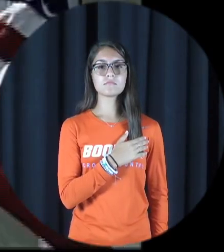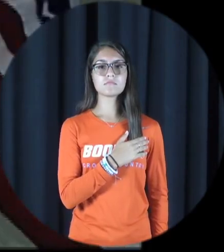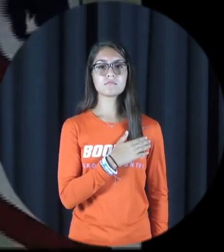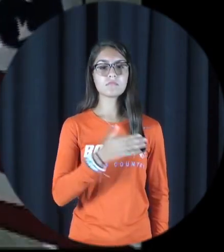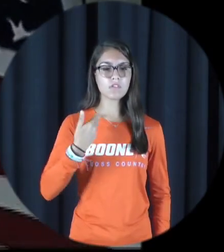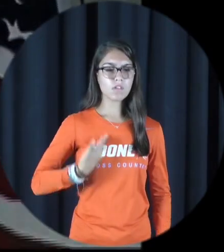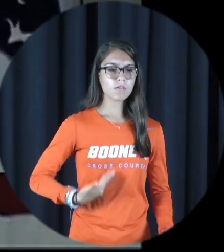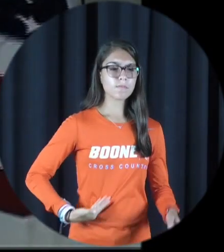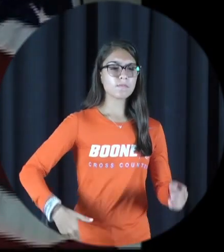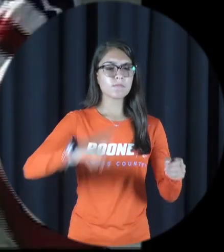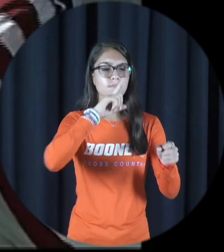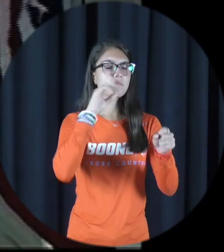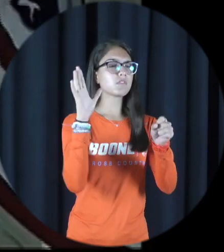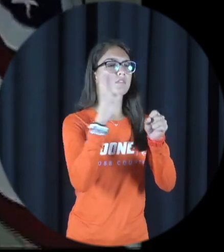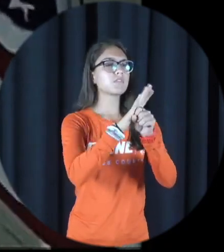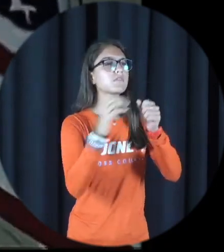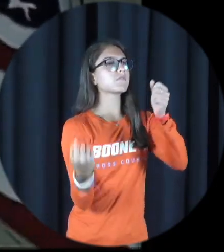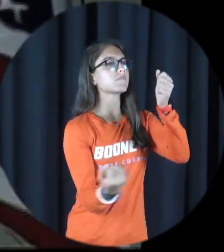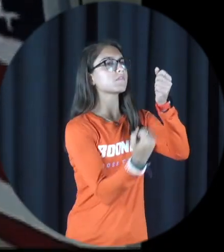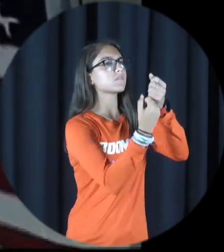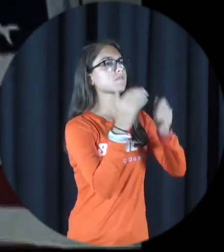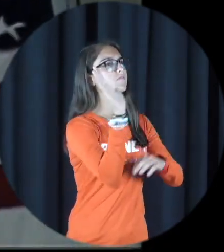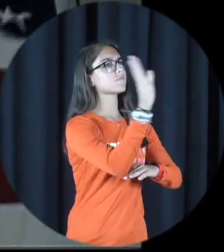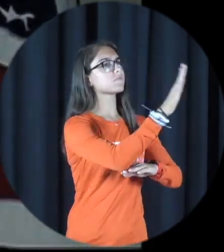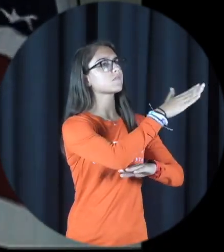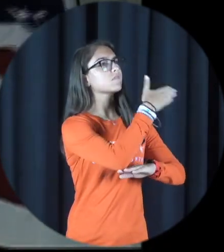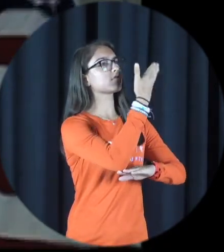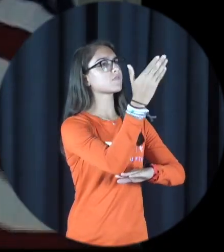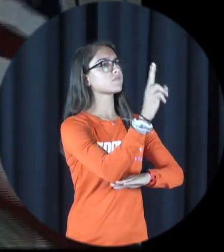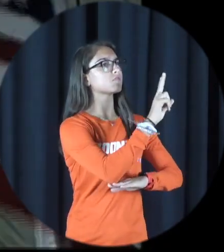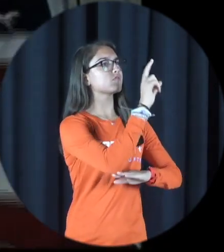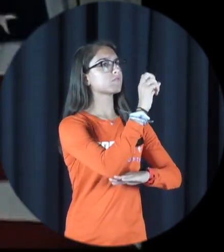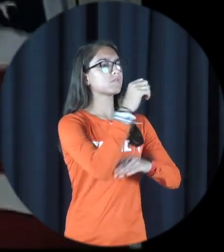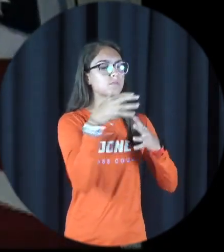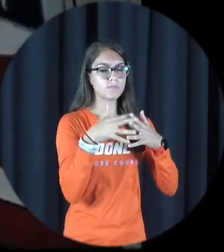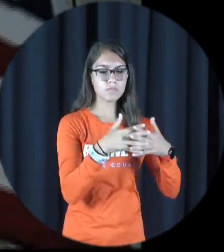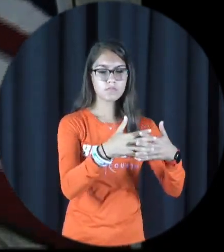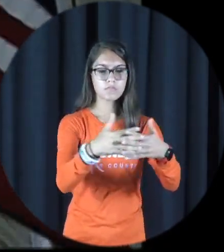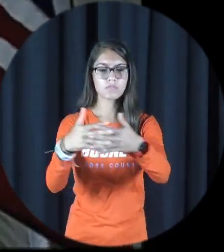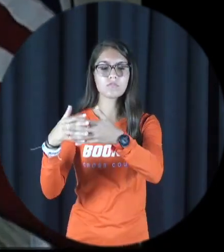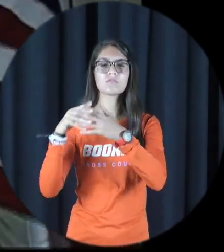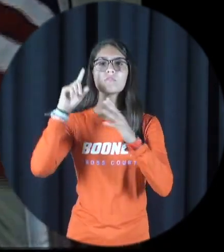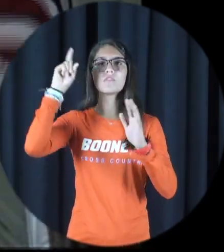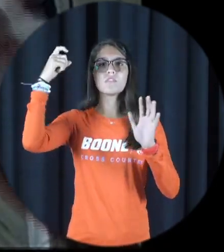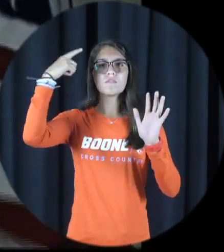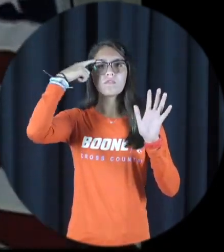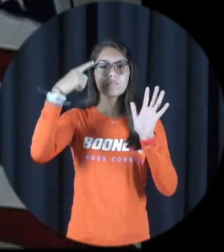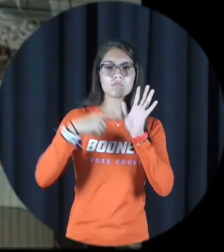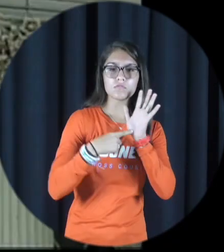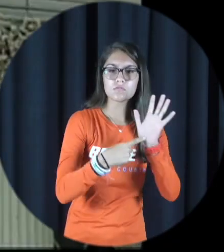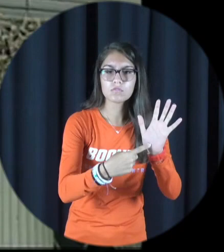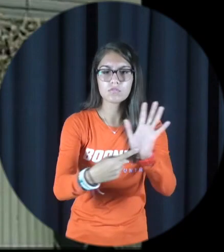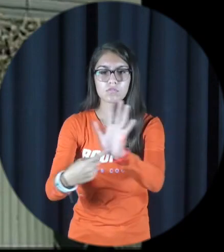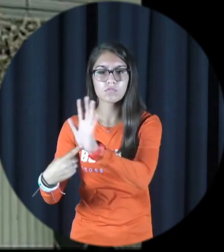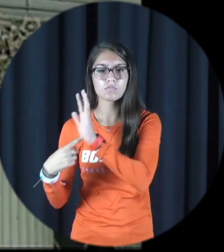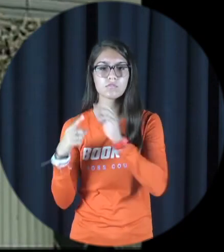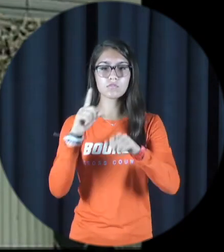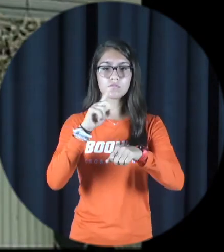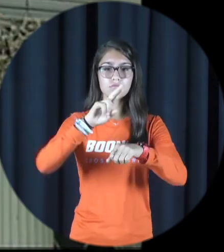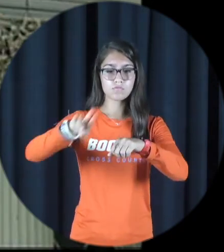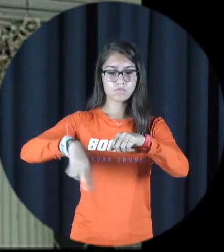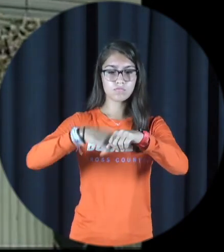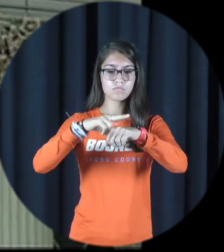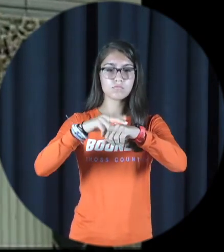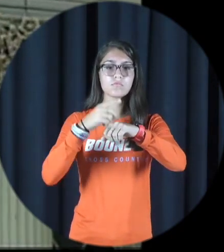I pledge allegiance to the flag of the United States of America, and to the republic for which it stands,